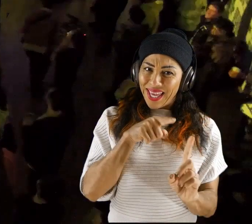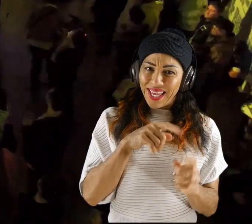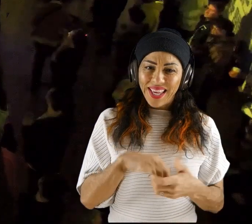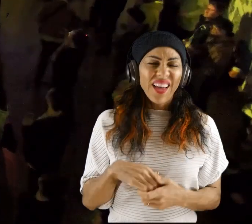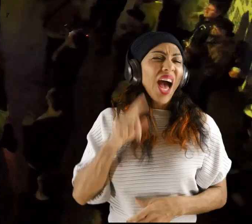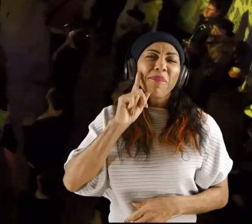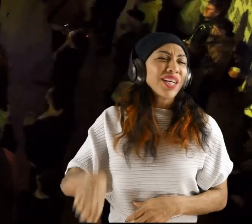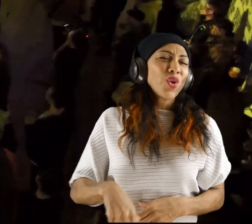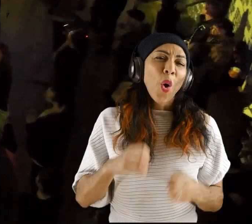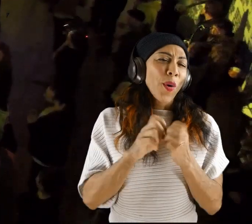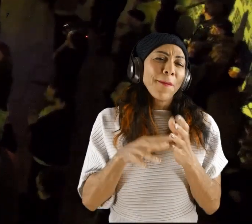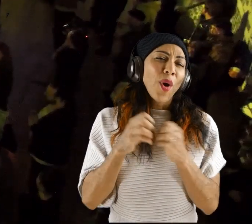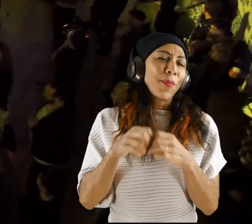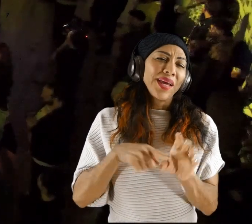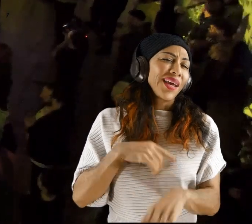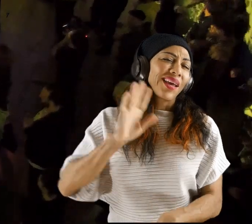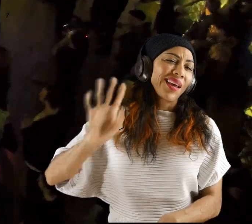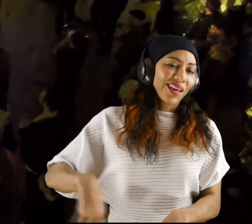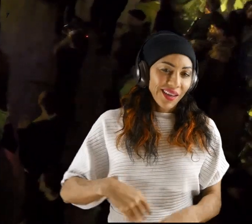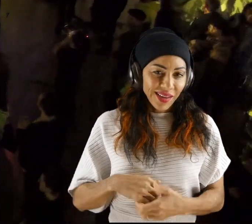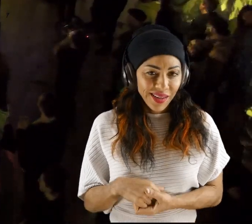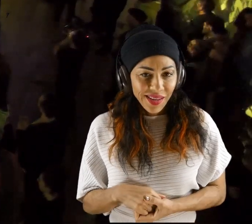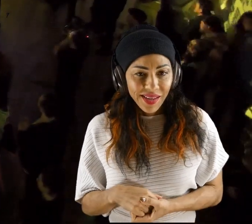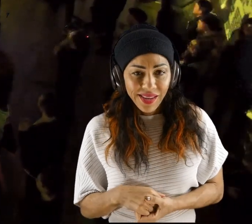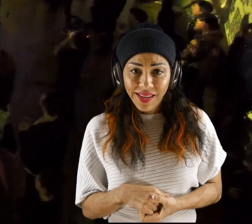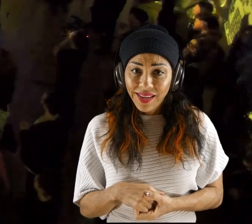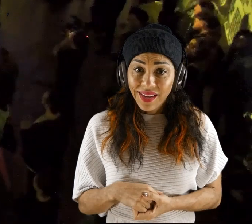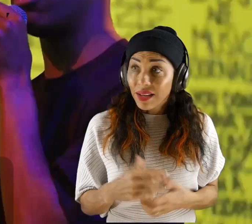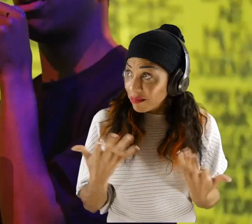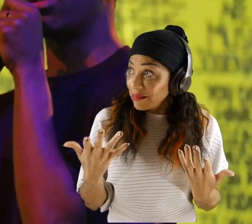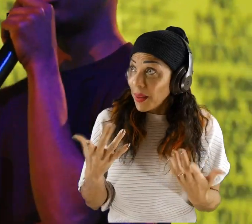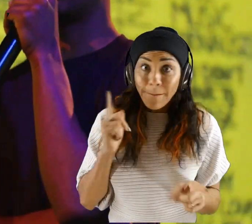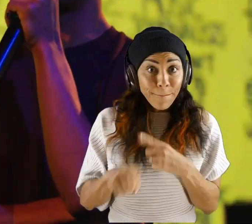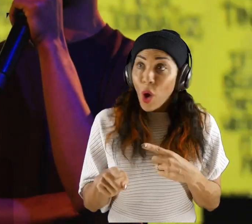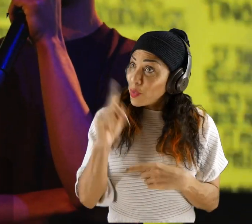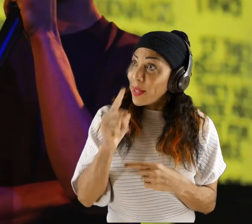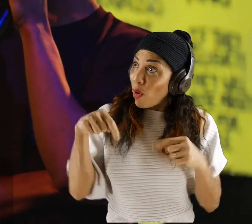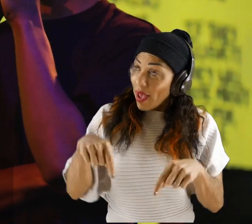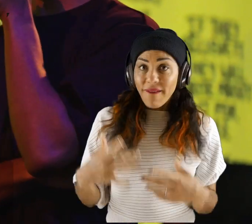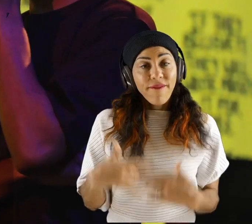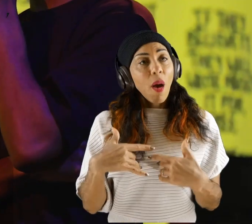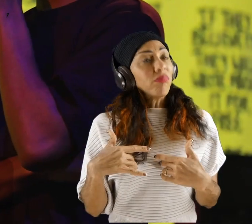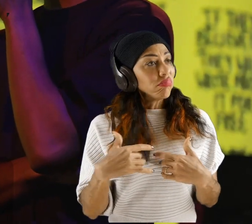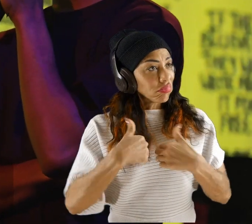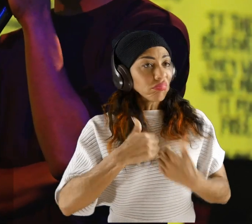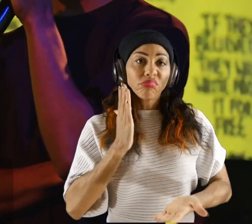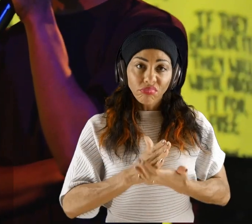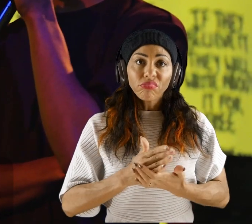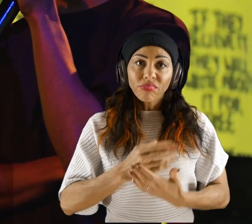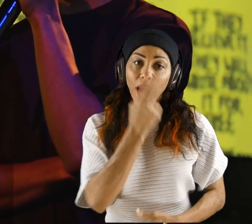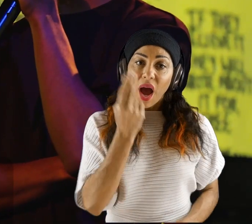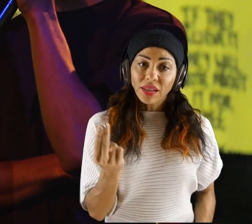I'm ignoring Bobby. Like, so what? Exactly. So yeah, most people are artists here. Okay, we got that.